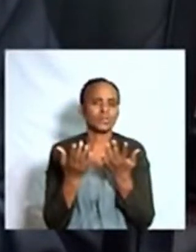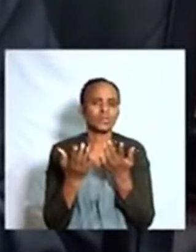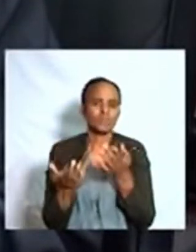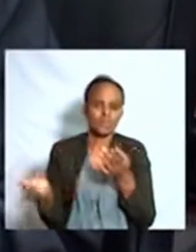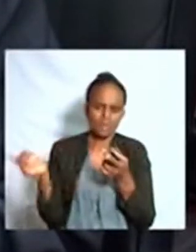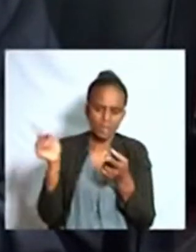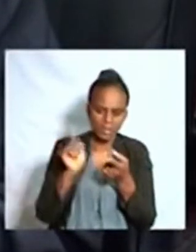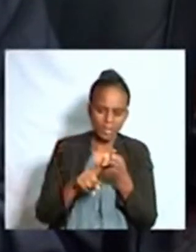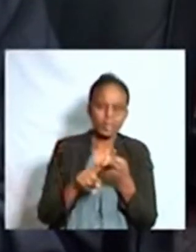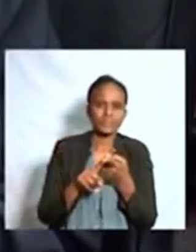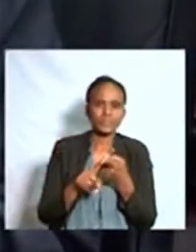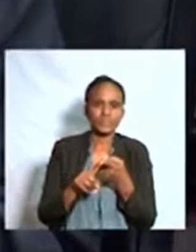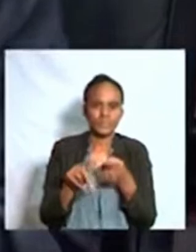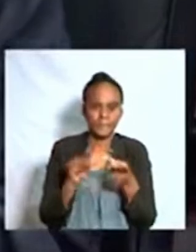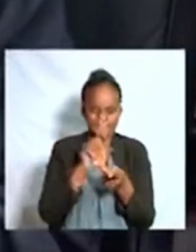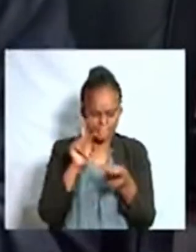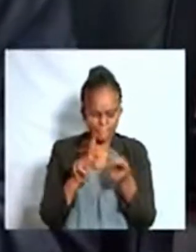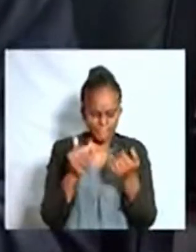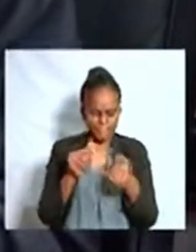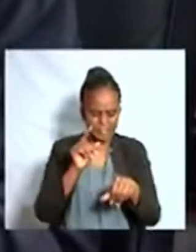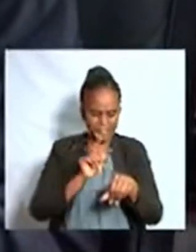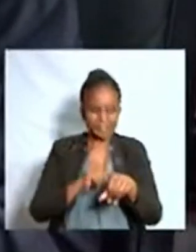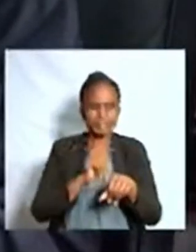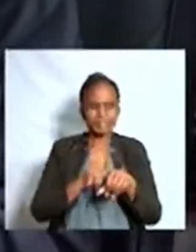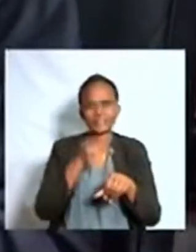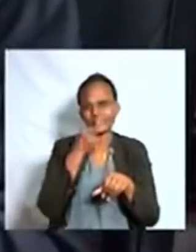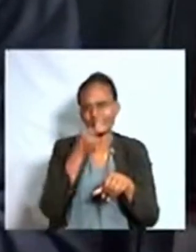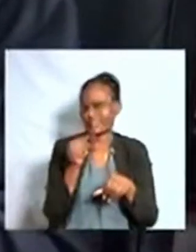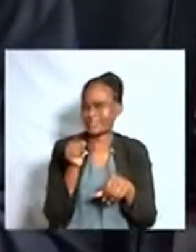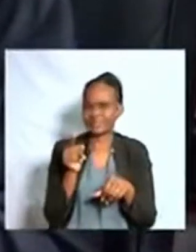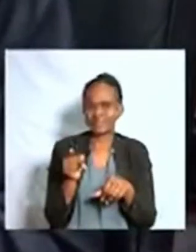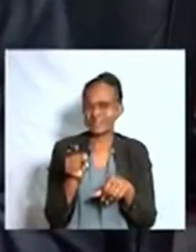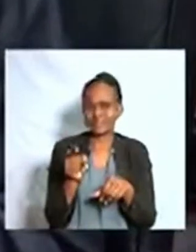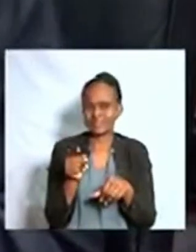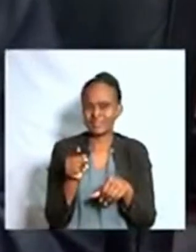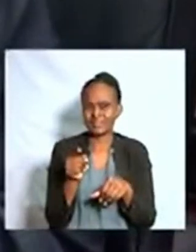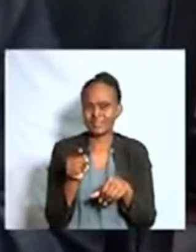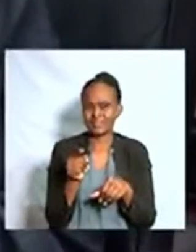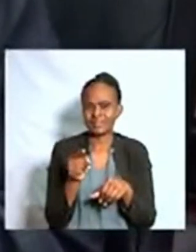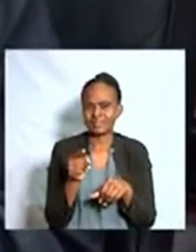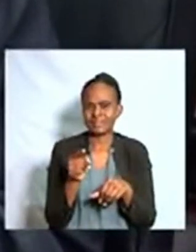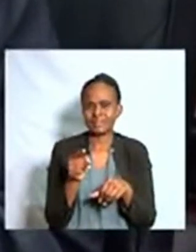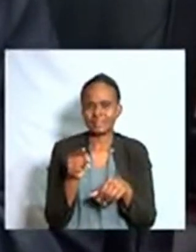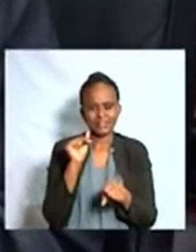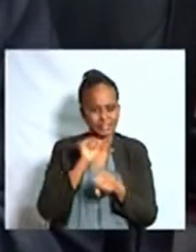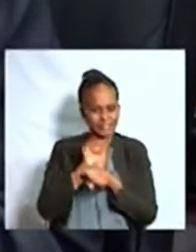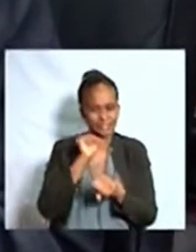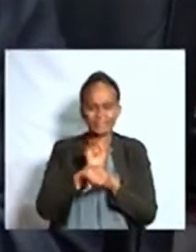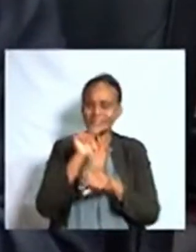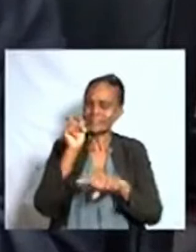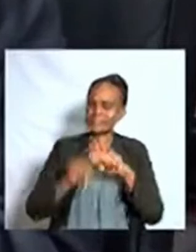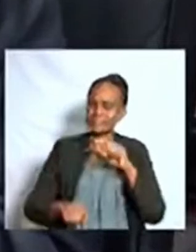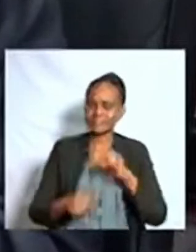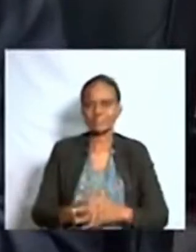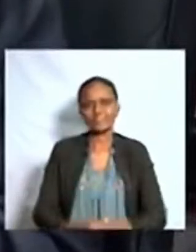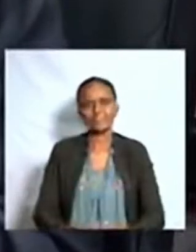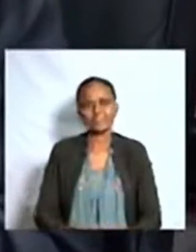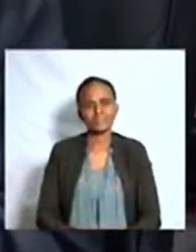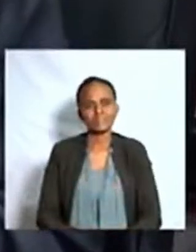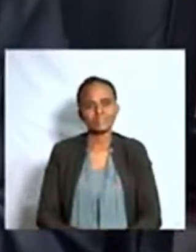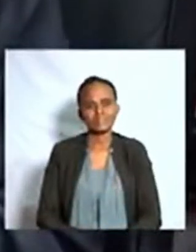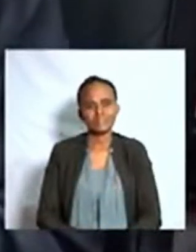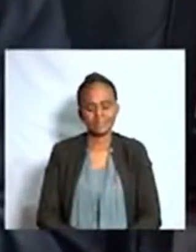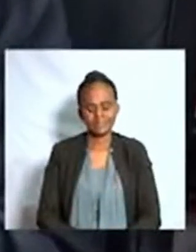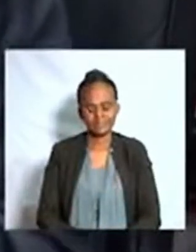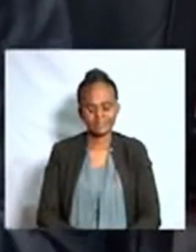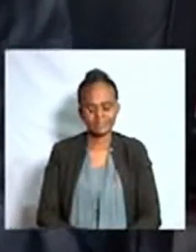until this point it has been rendered to be ransacked, if I may use for lack of a better term. Are you